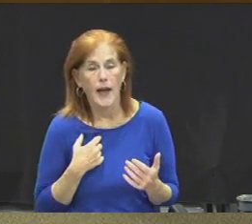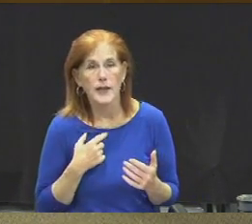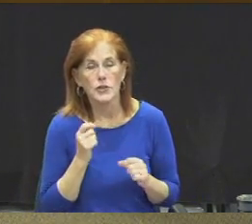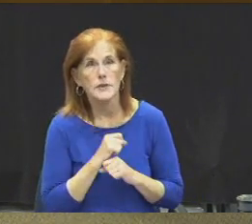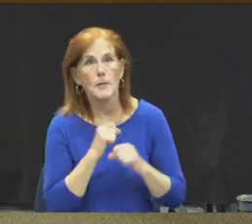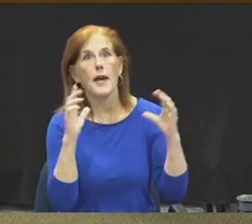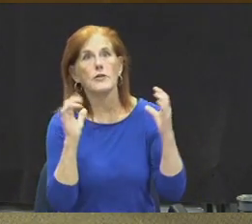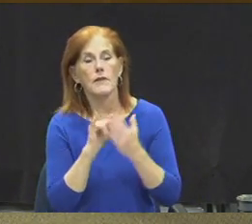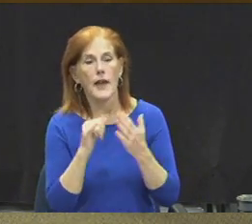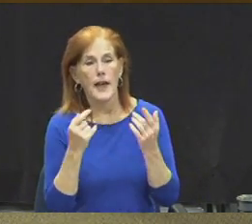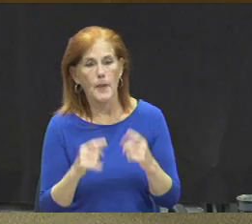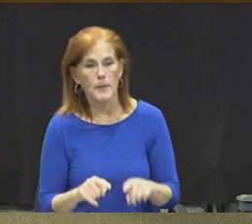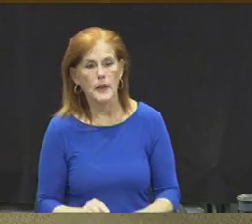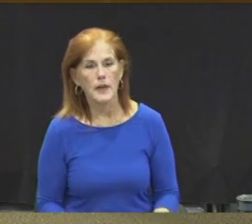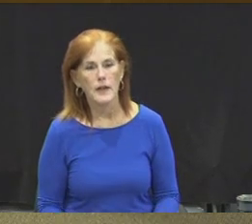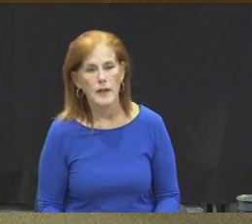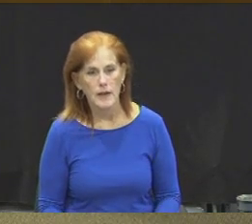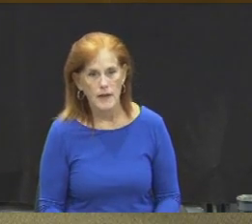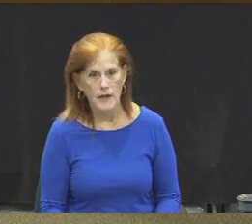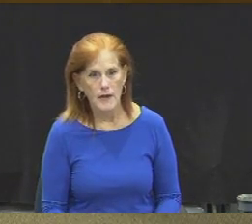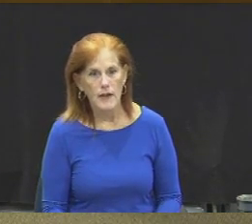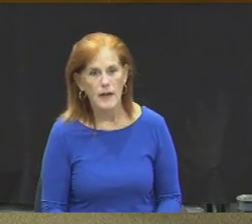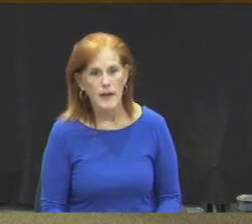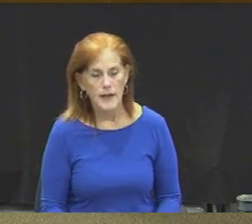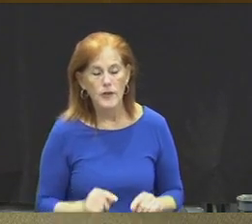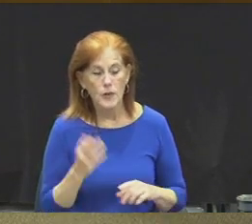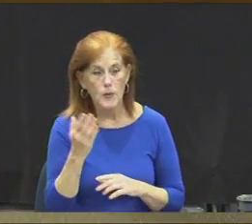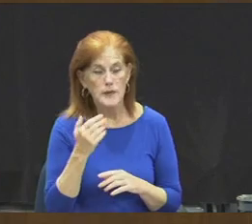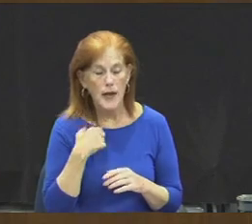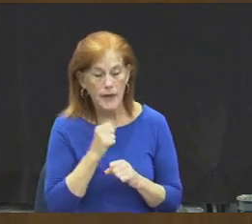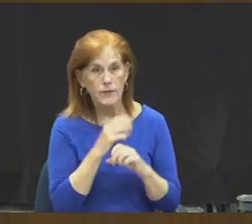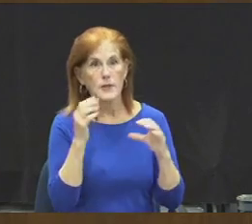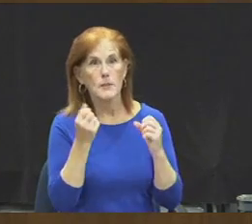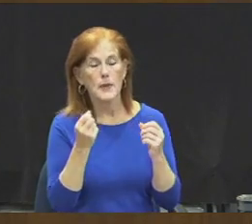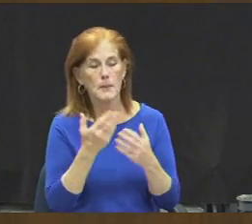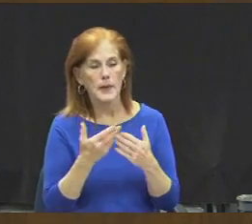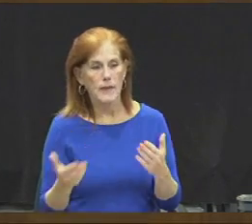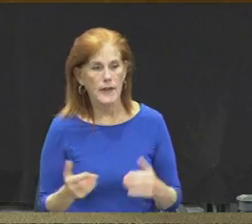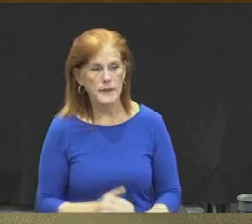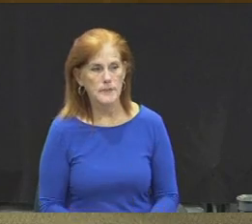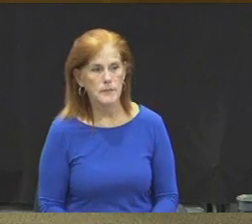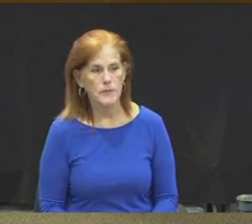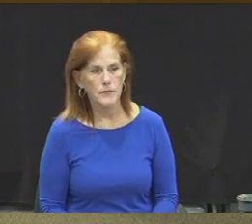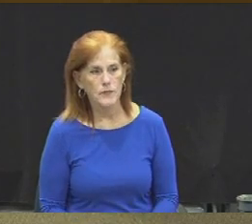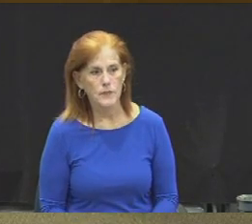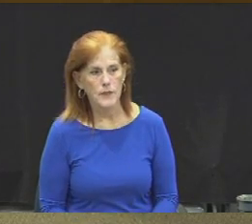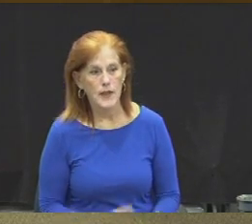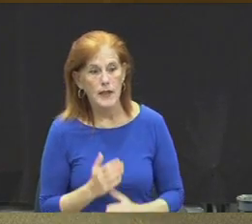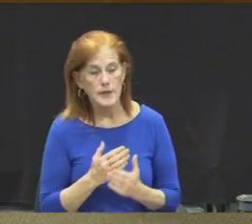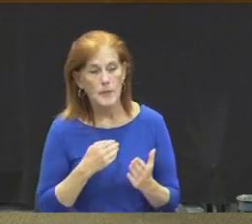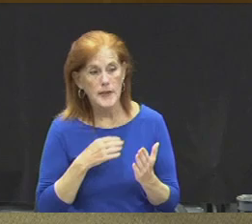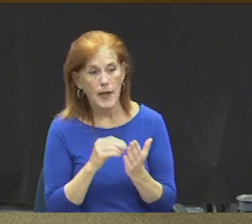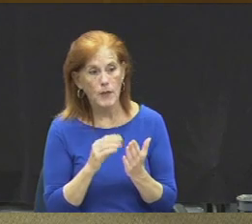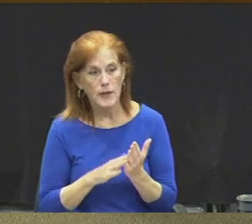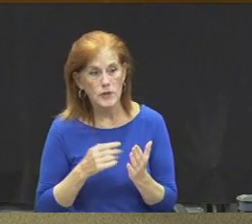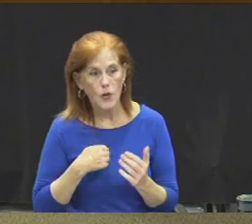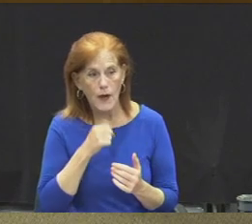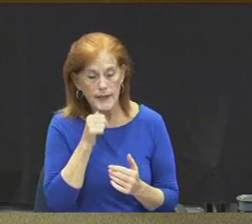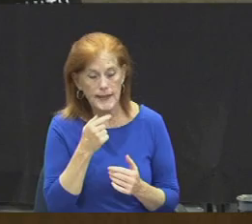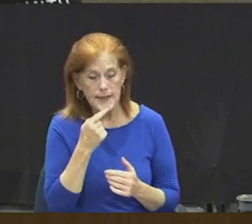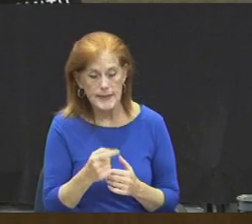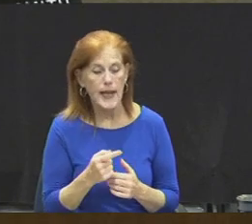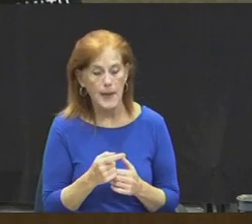see. Yeah, I had all these things envisioned during the presentation. So, Some things I just had to write down so I didn't say them out